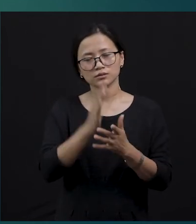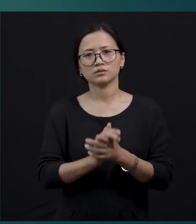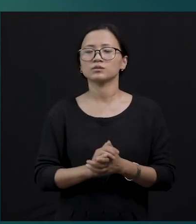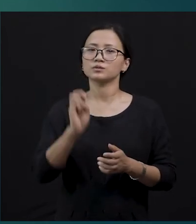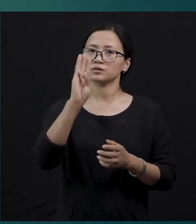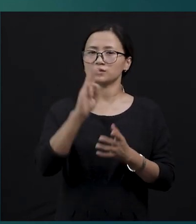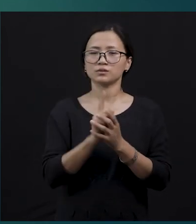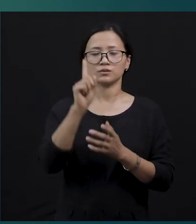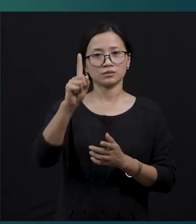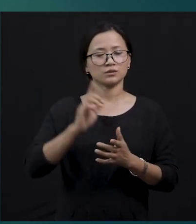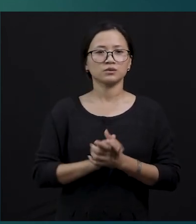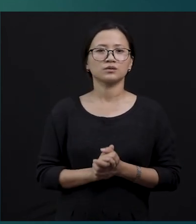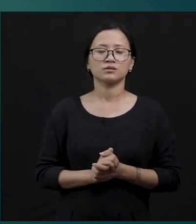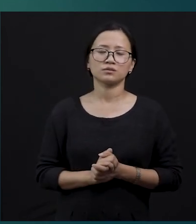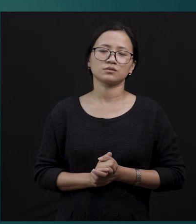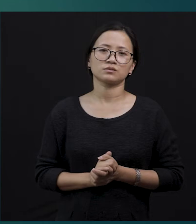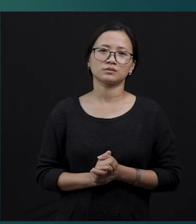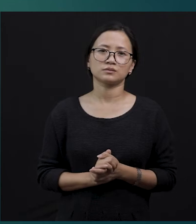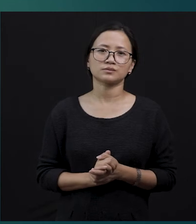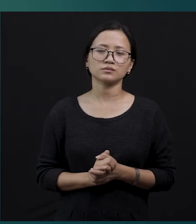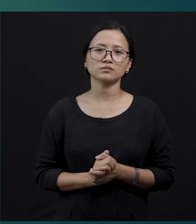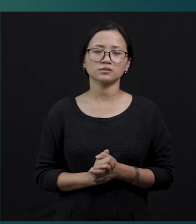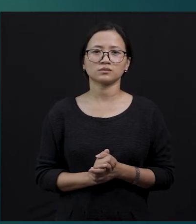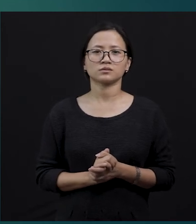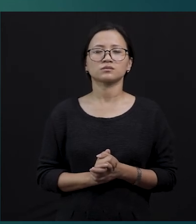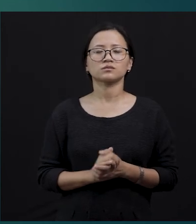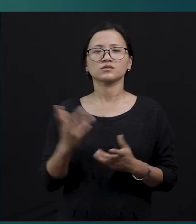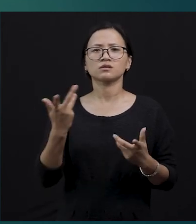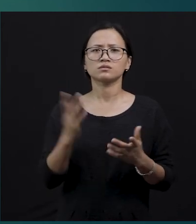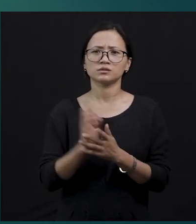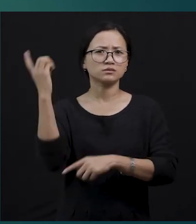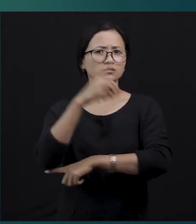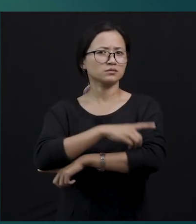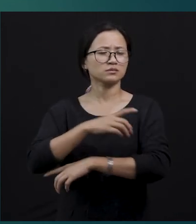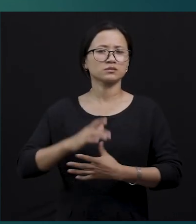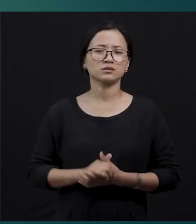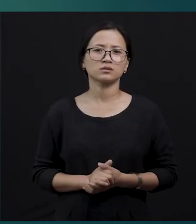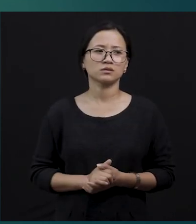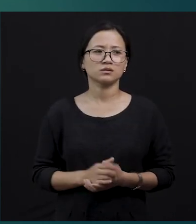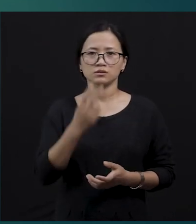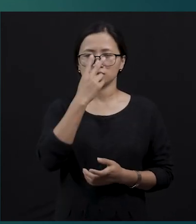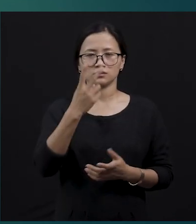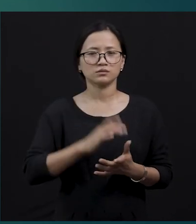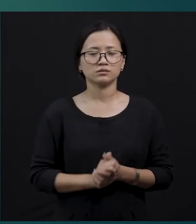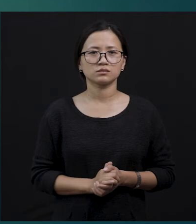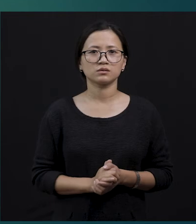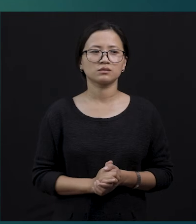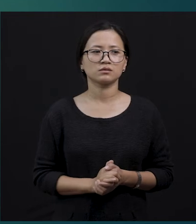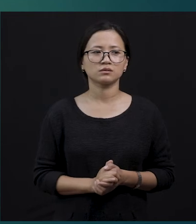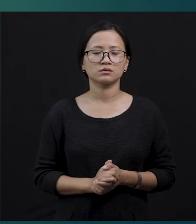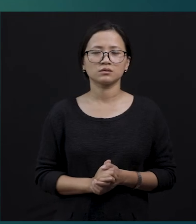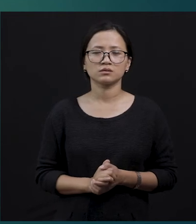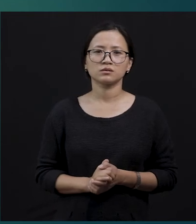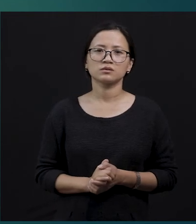31, right? So that is why January have how many days, children? Can you see here?